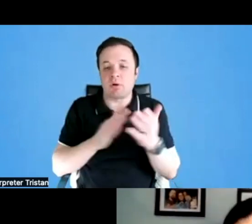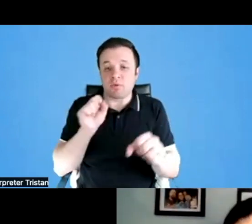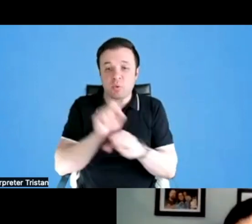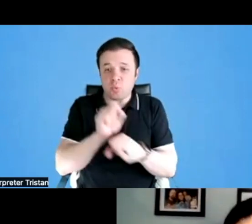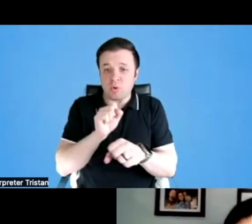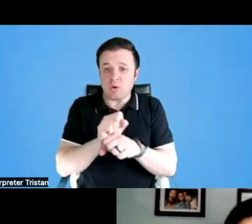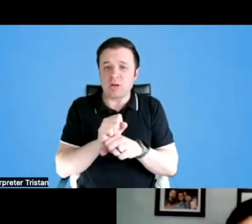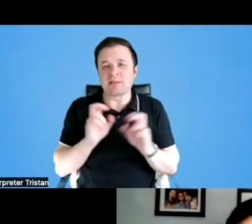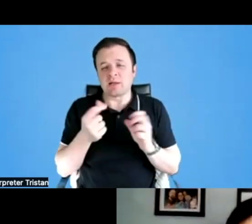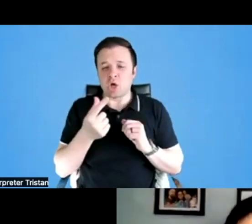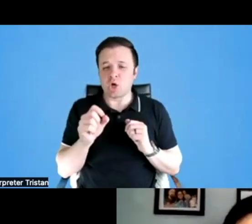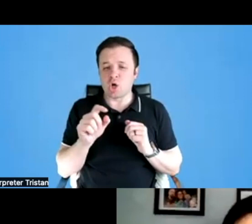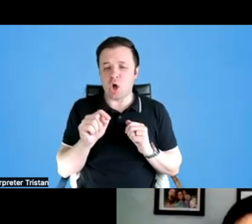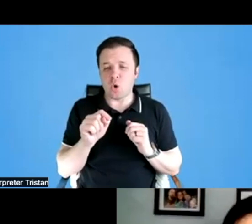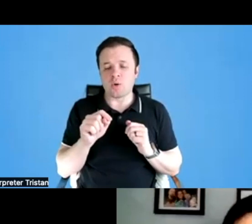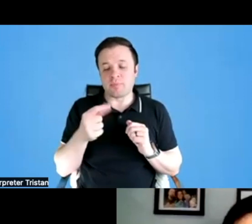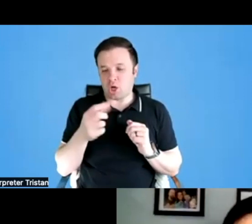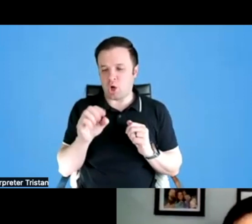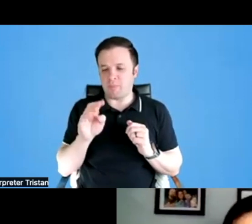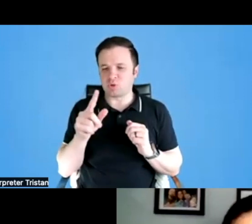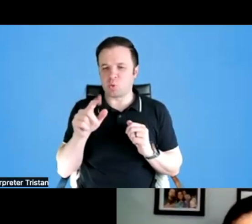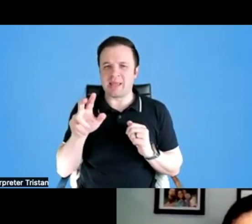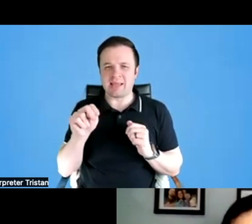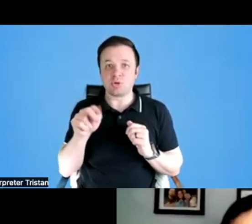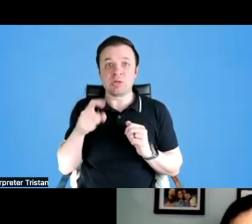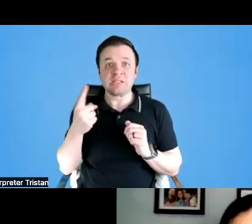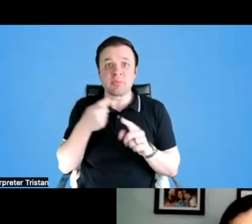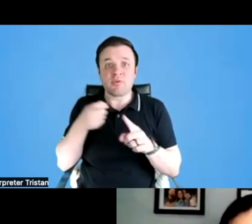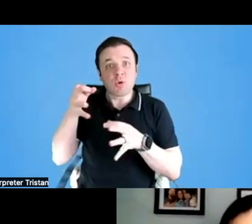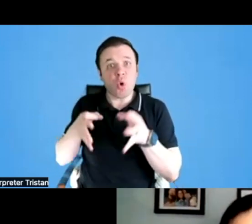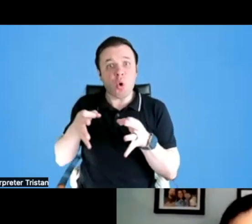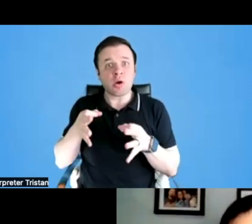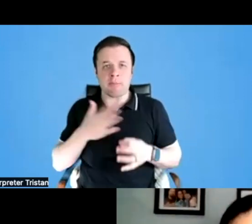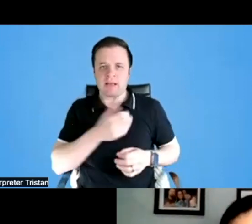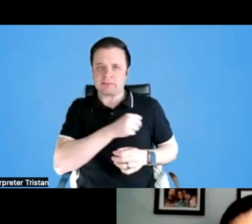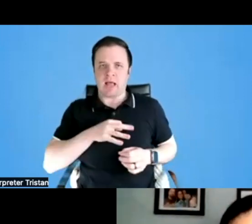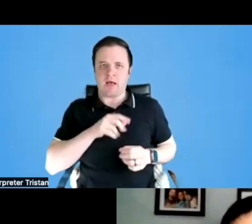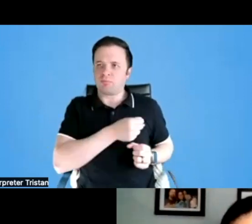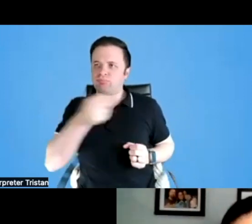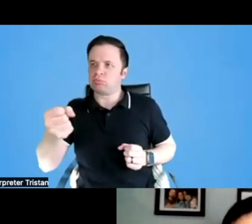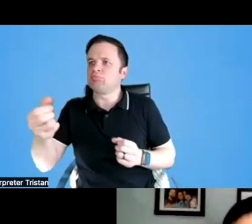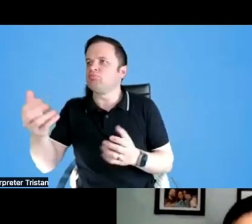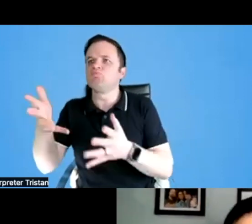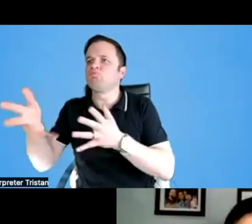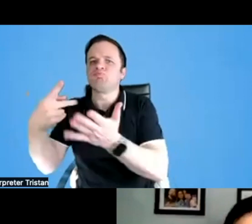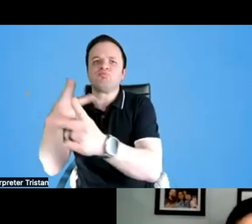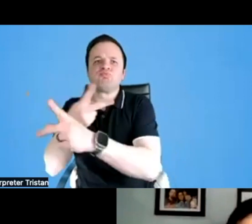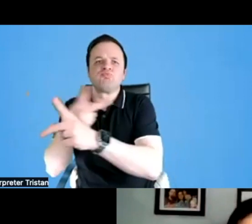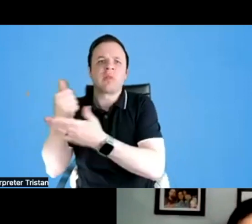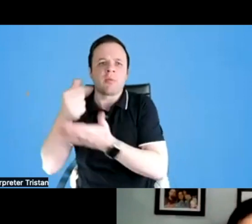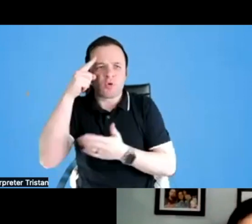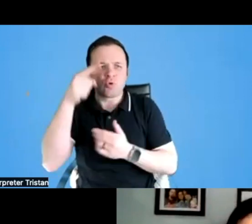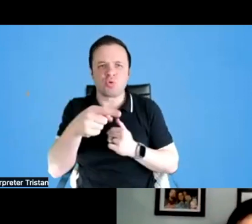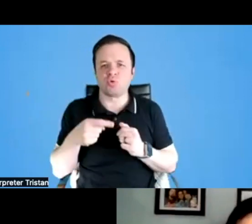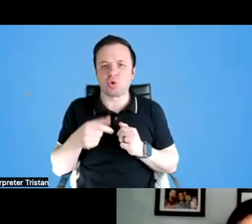of a go-between, right? That you need something from the court, our staff can help you navigate that, so that you are not necessarily bearing